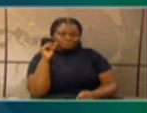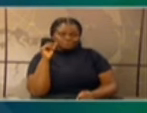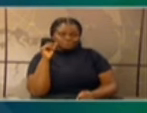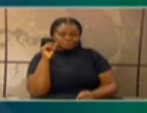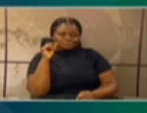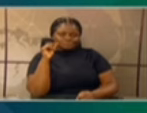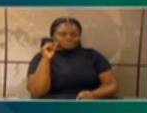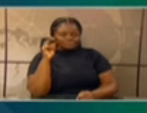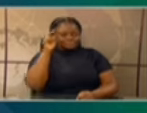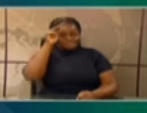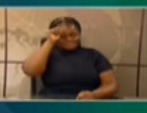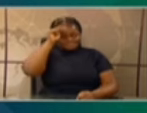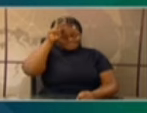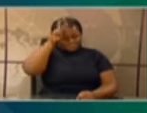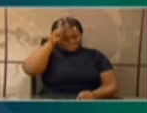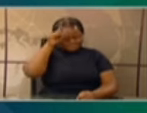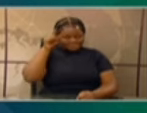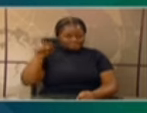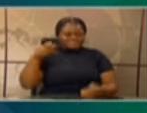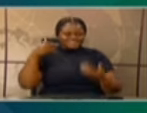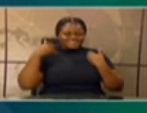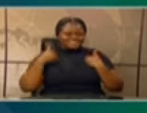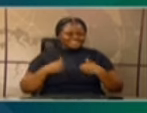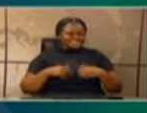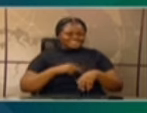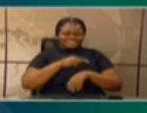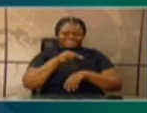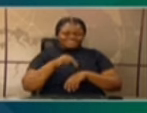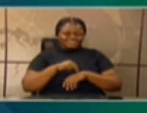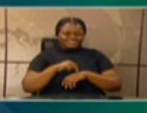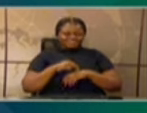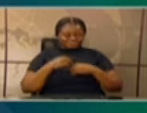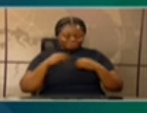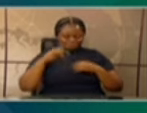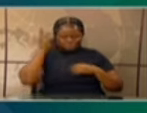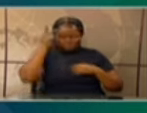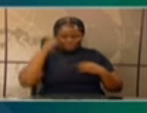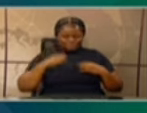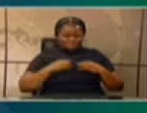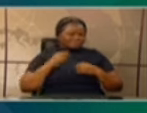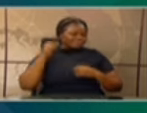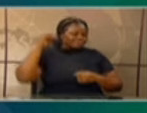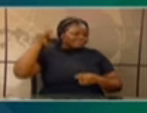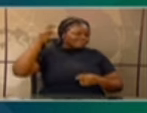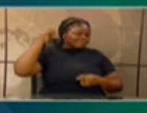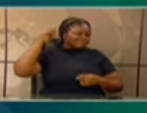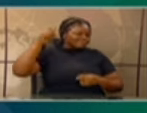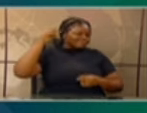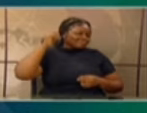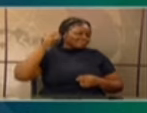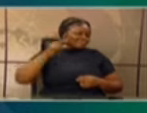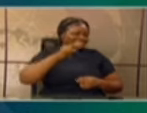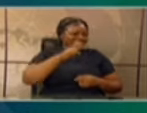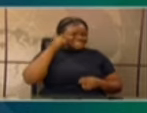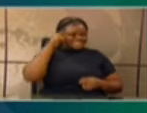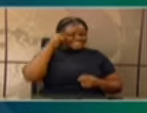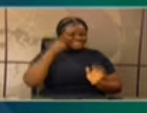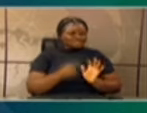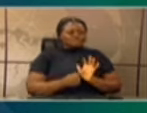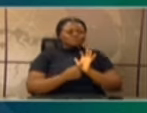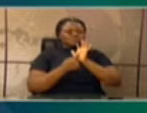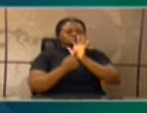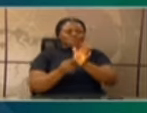Kwame was wearing, as usual, political suit. As of that time, he saw the need to project